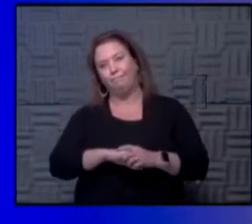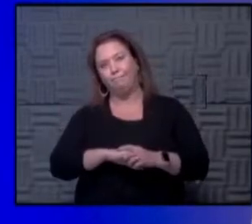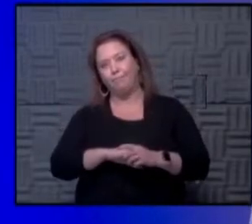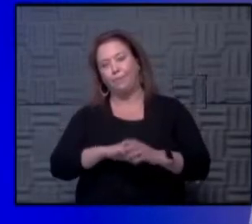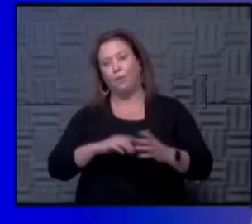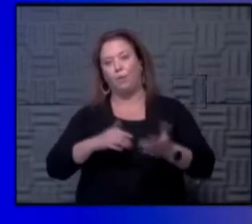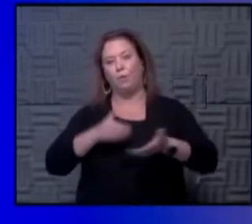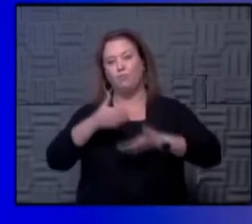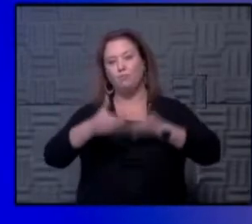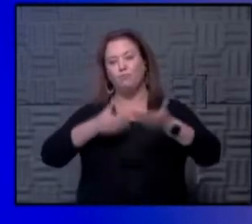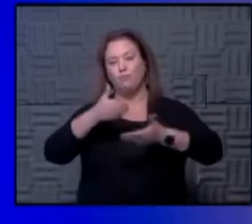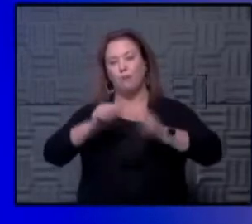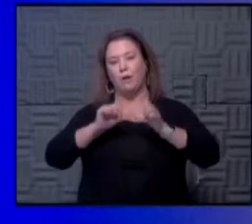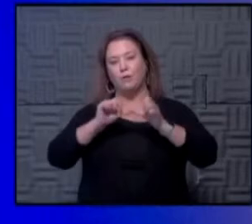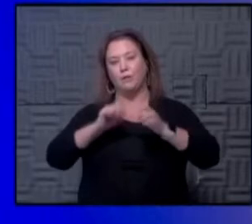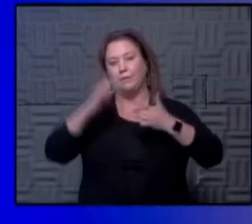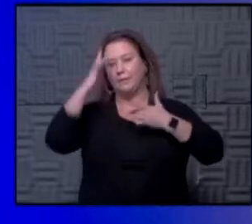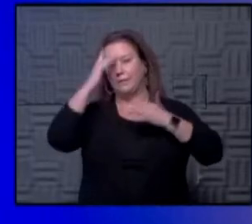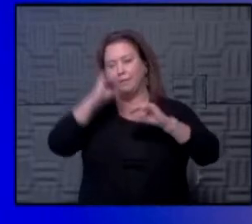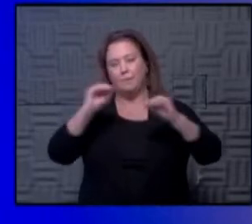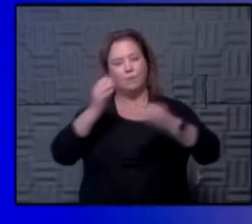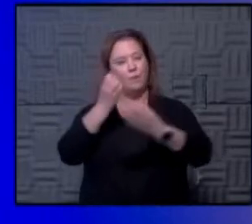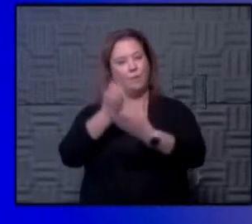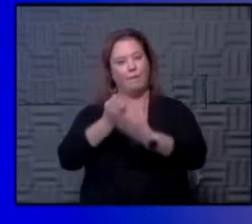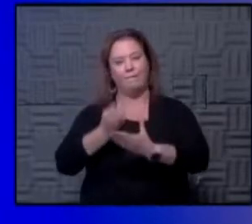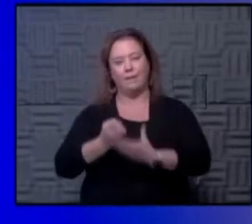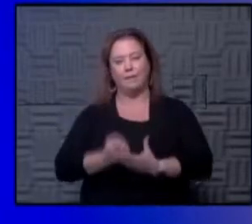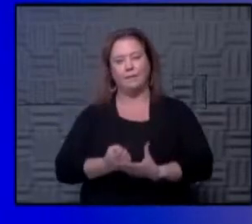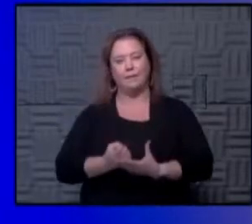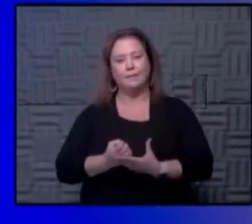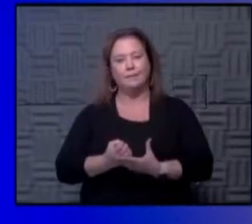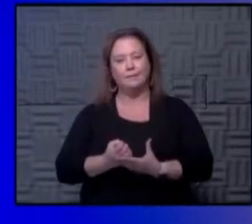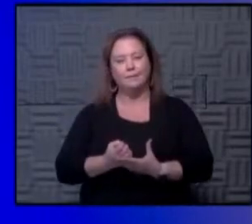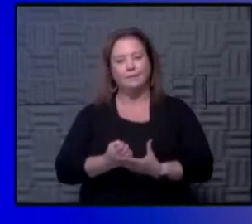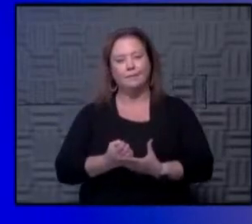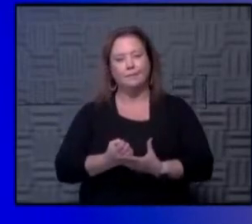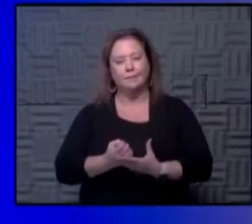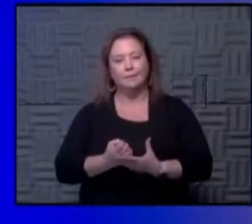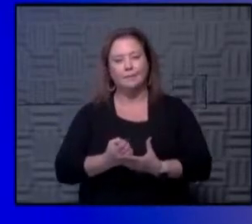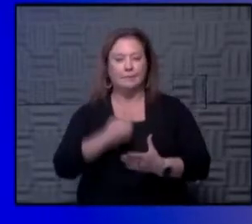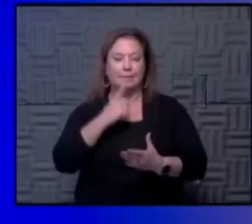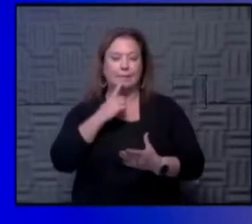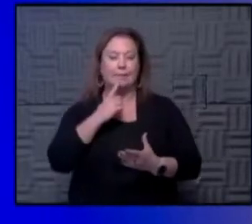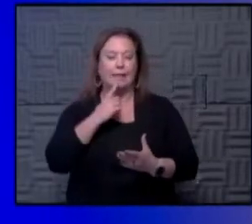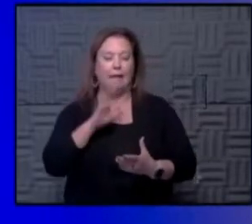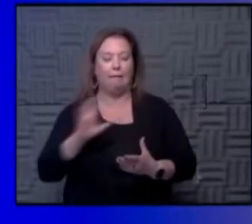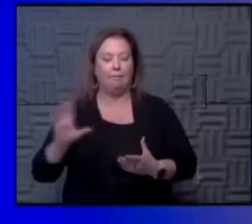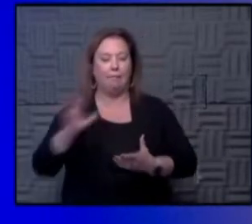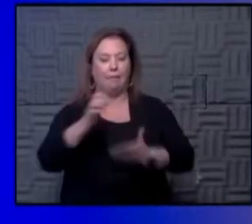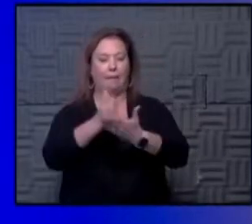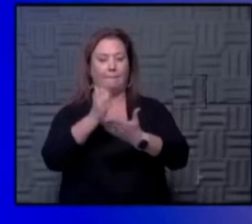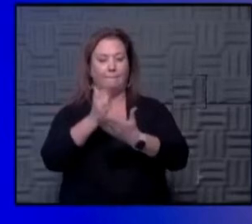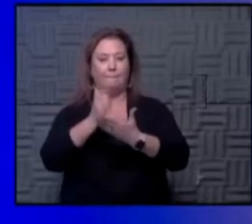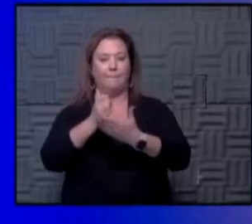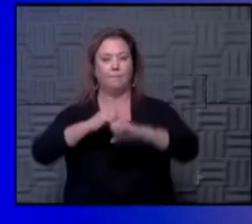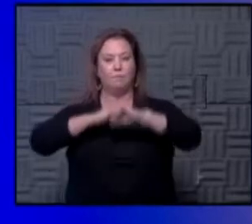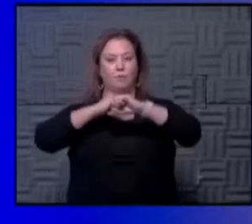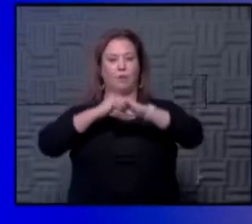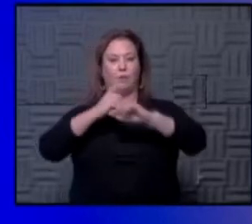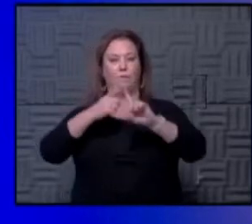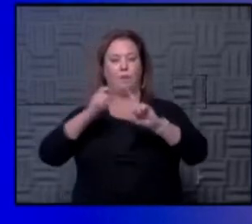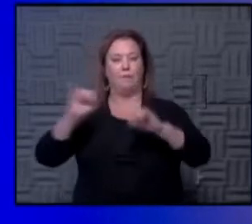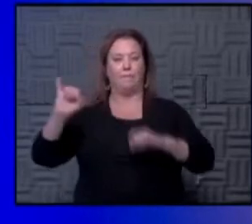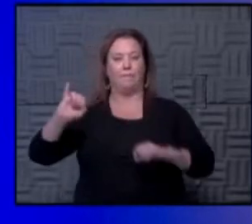or progression of disease, there is no evidence to say that those do help protecting you